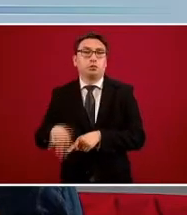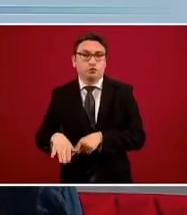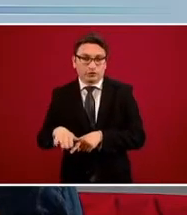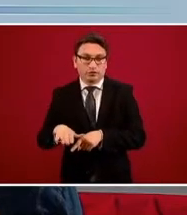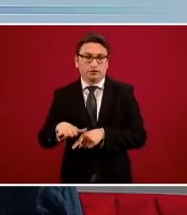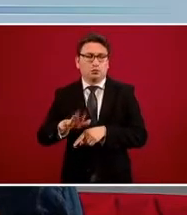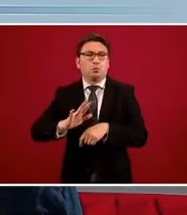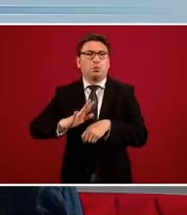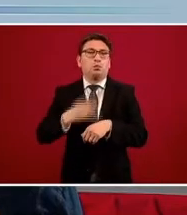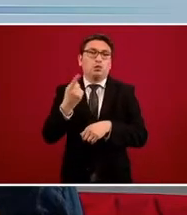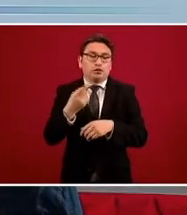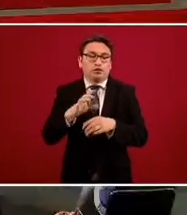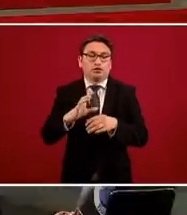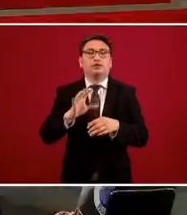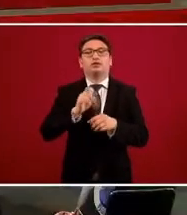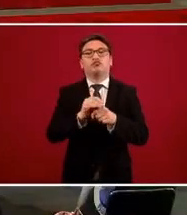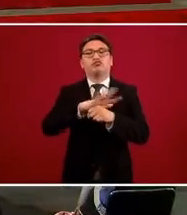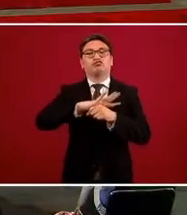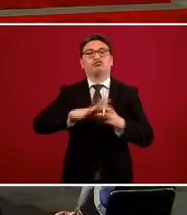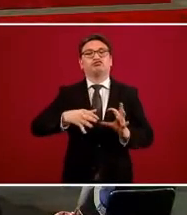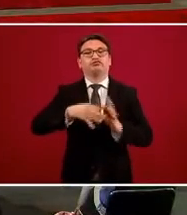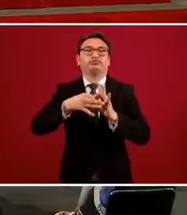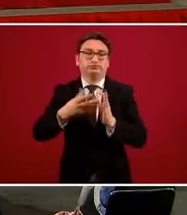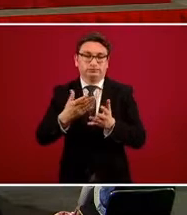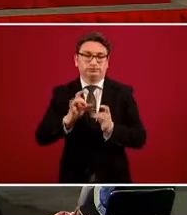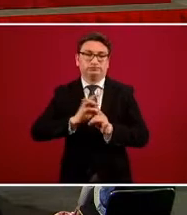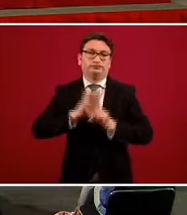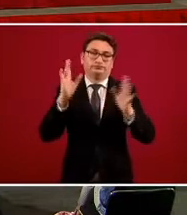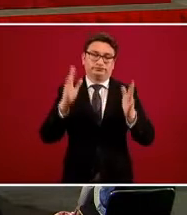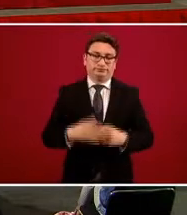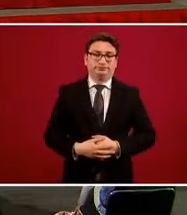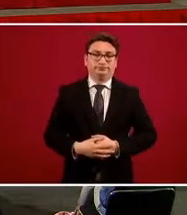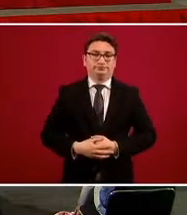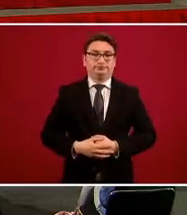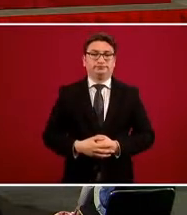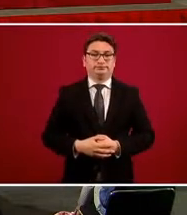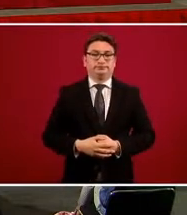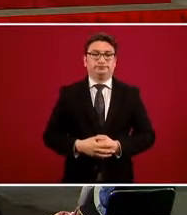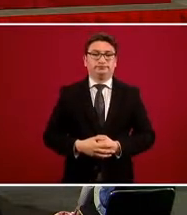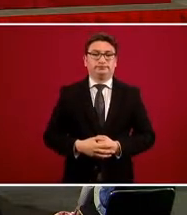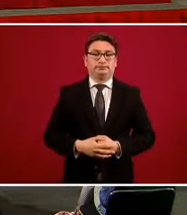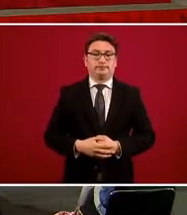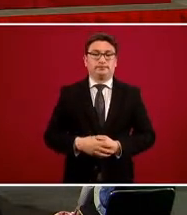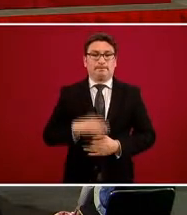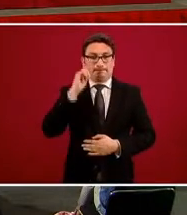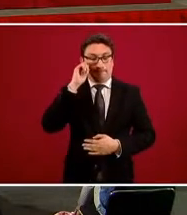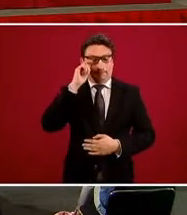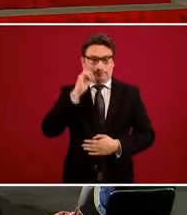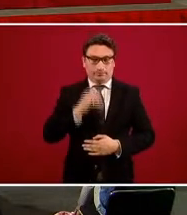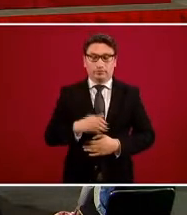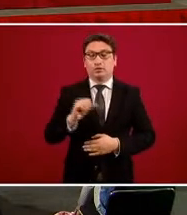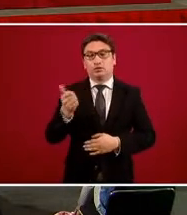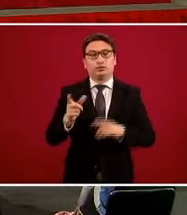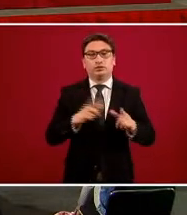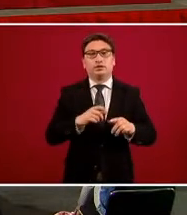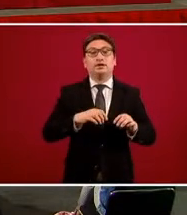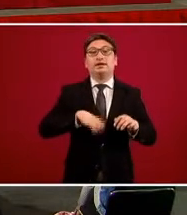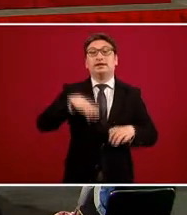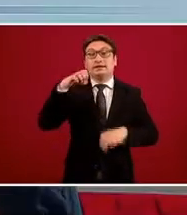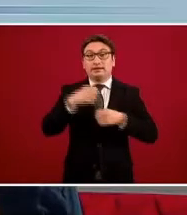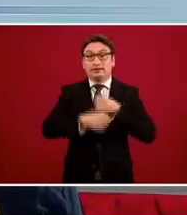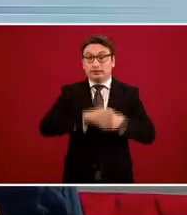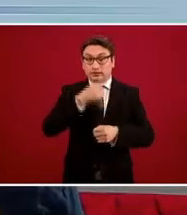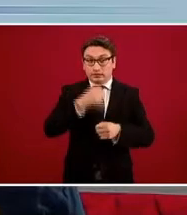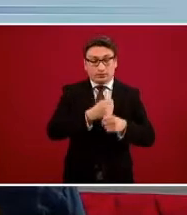we've had some people now with HIV that have died directly as a consequence of COVID.